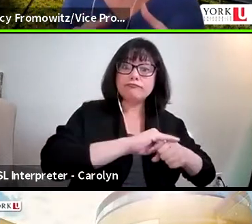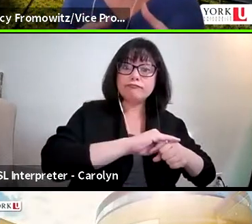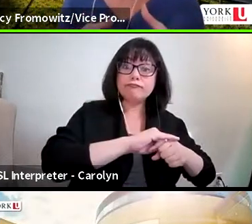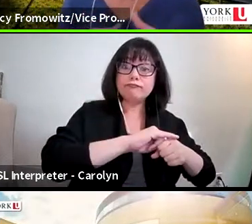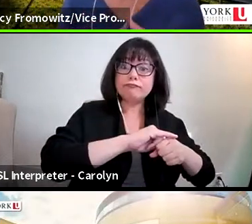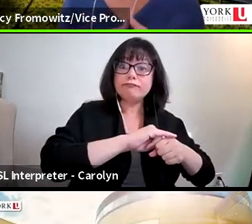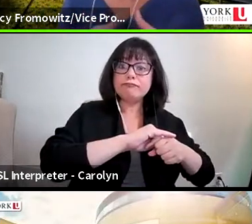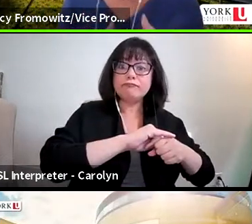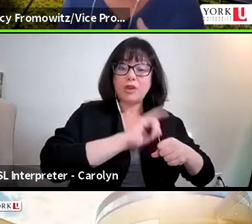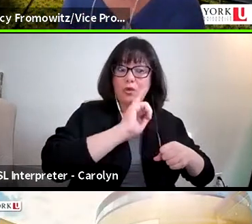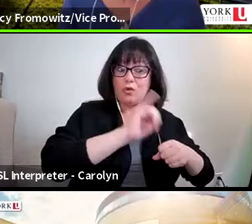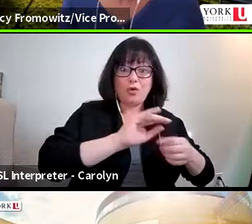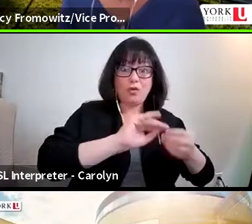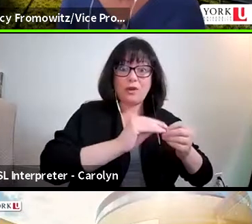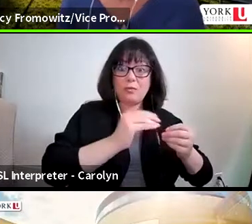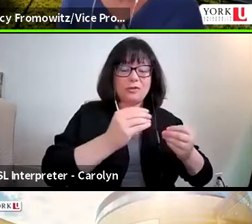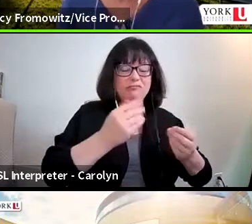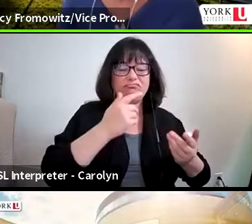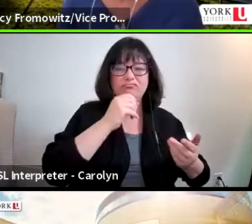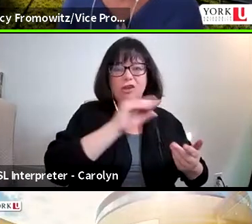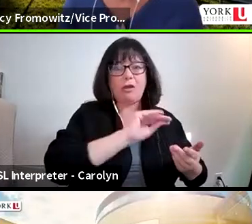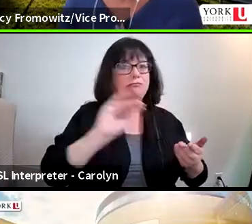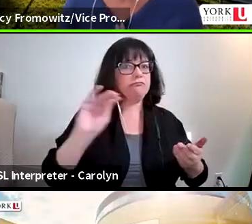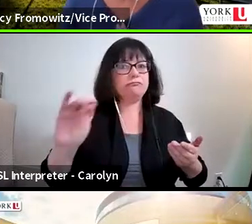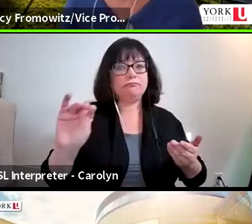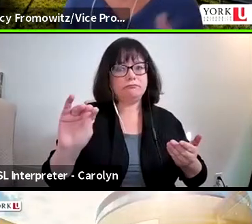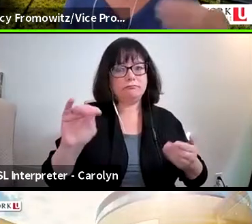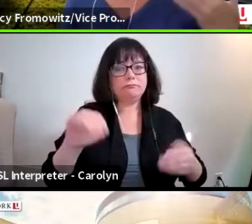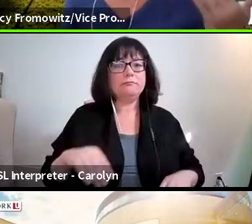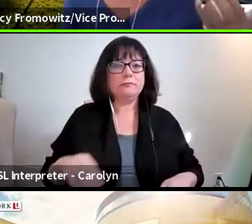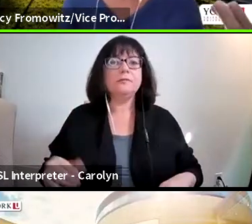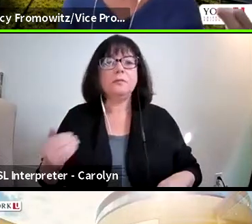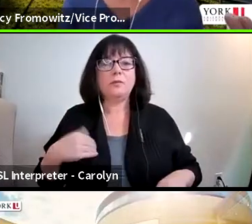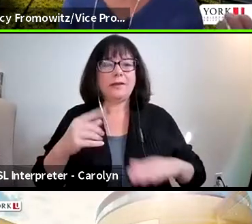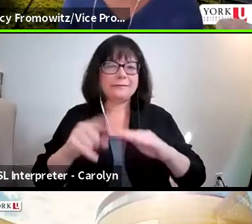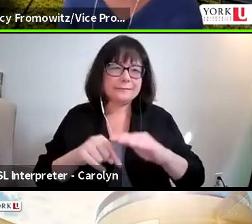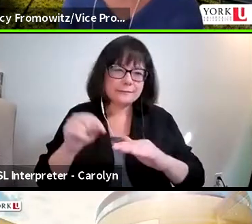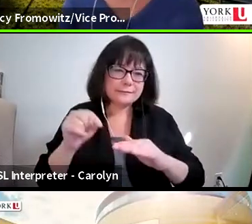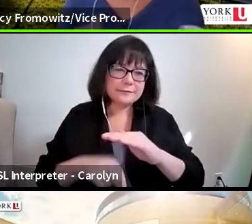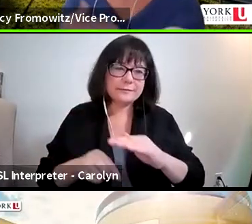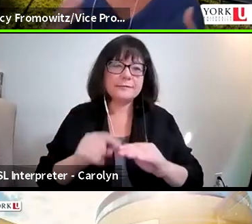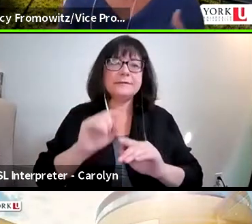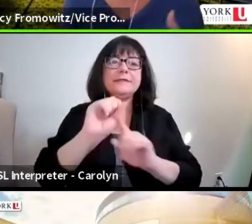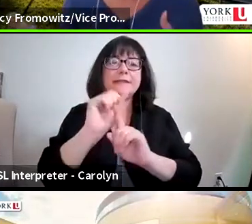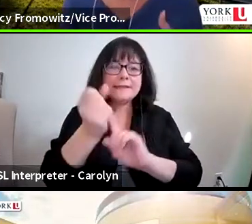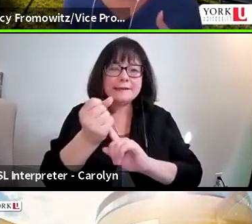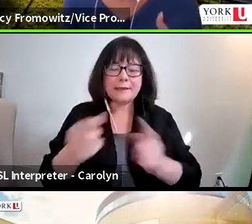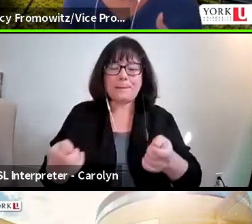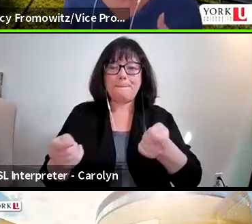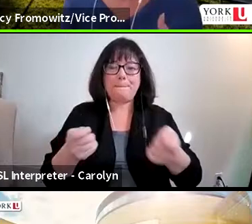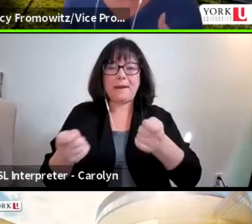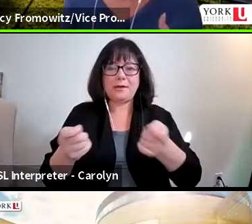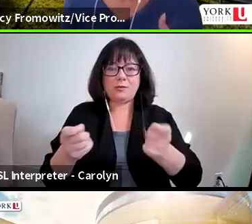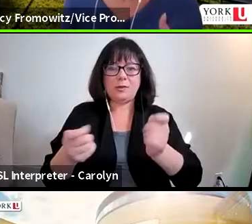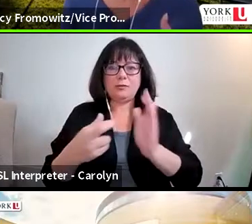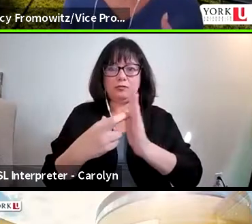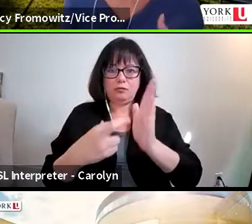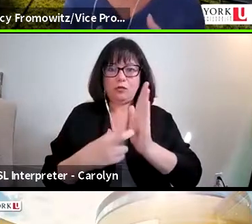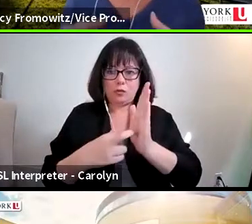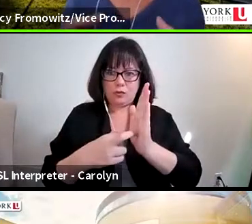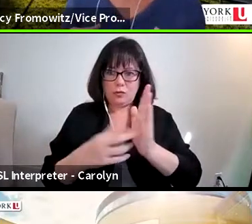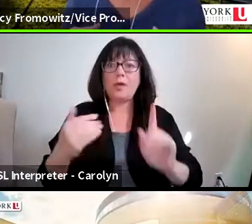a very detailed incident management protocol, different for staff and faculty than